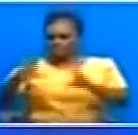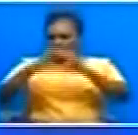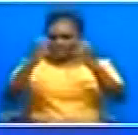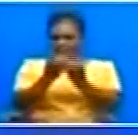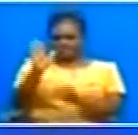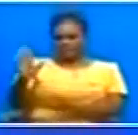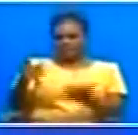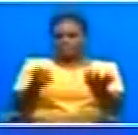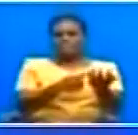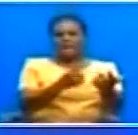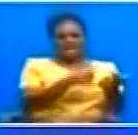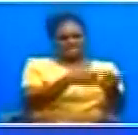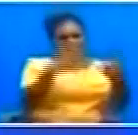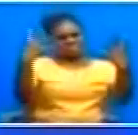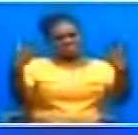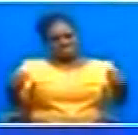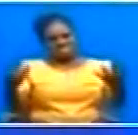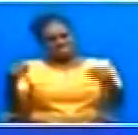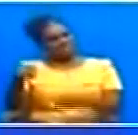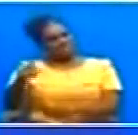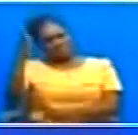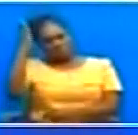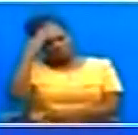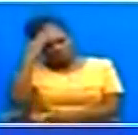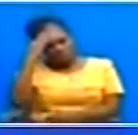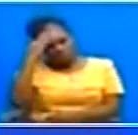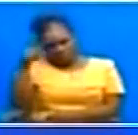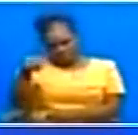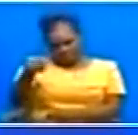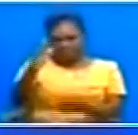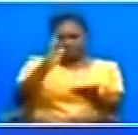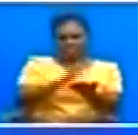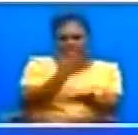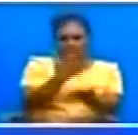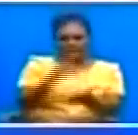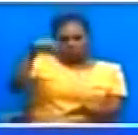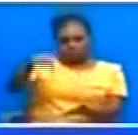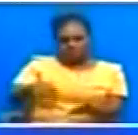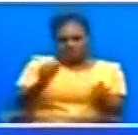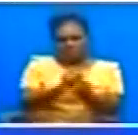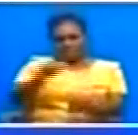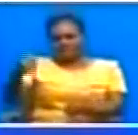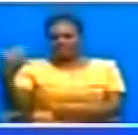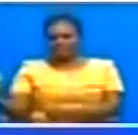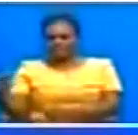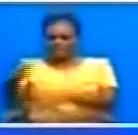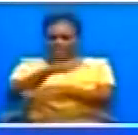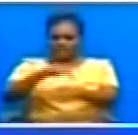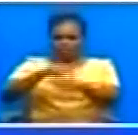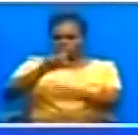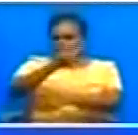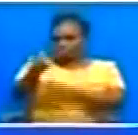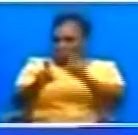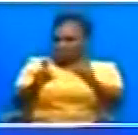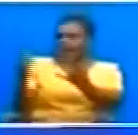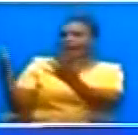class. Mathematics is his favorite subject, so that's what he shares today with his peers. The national exams are